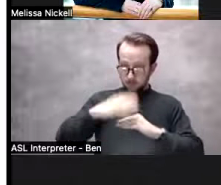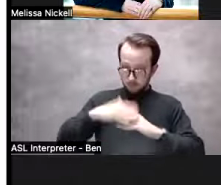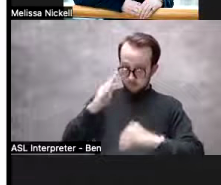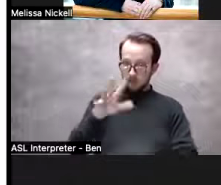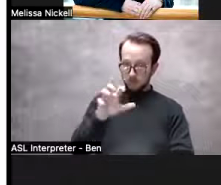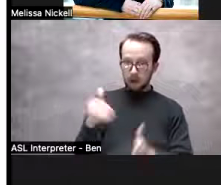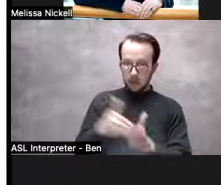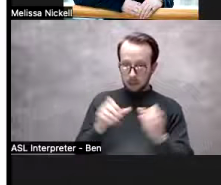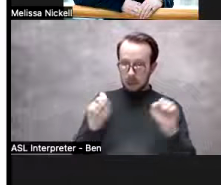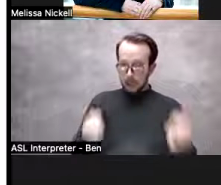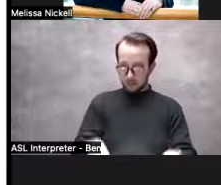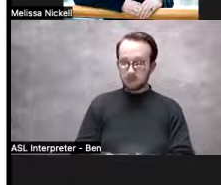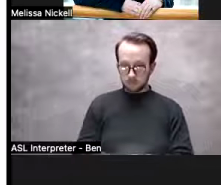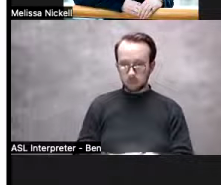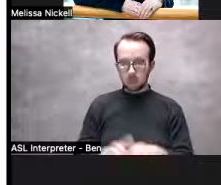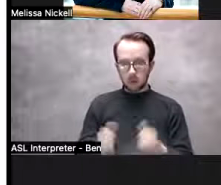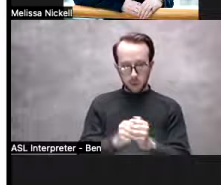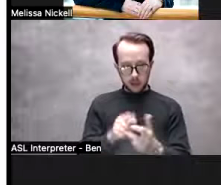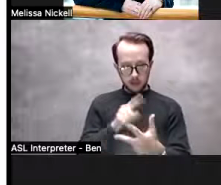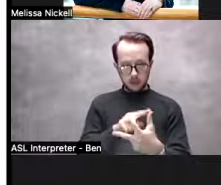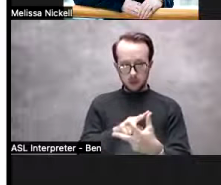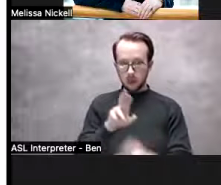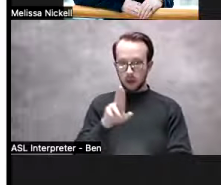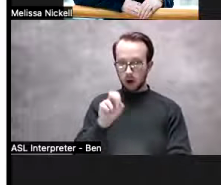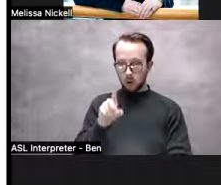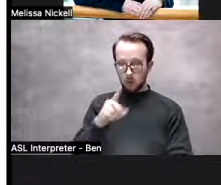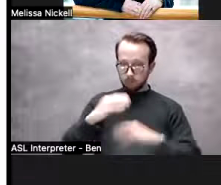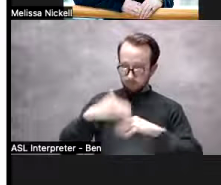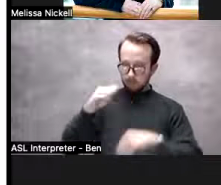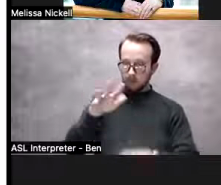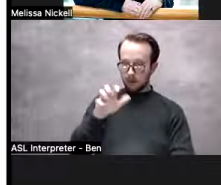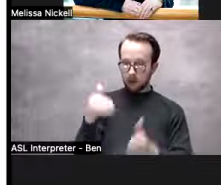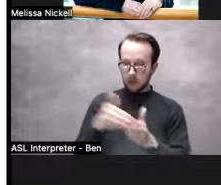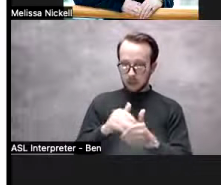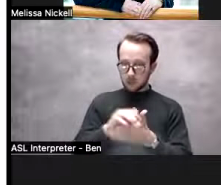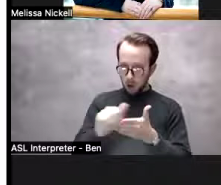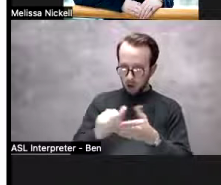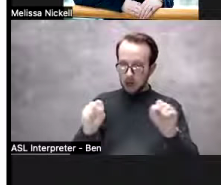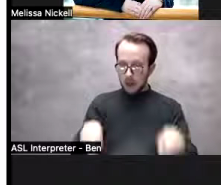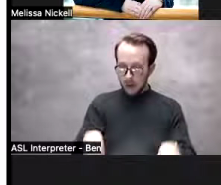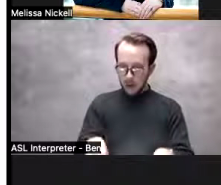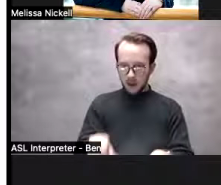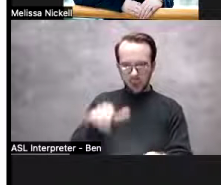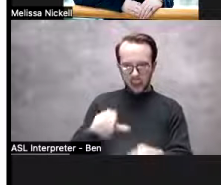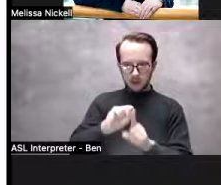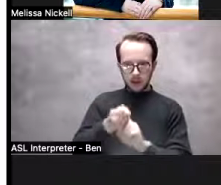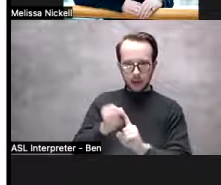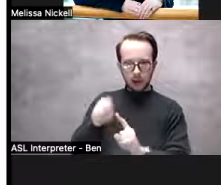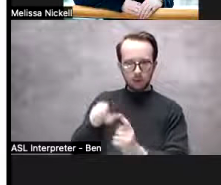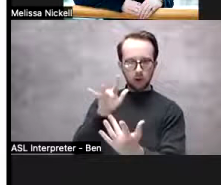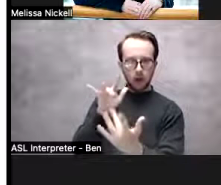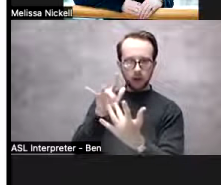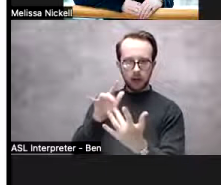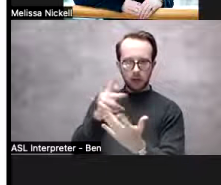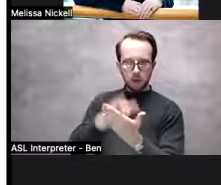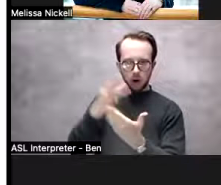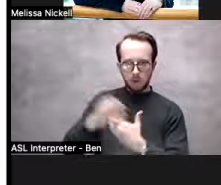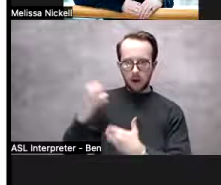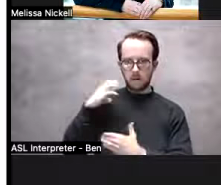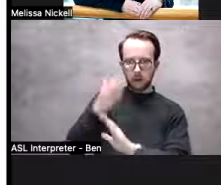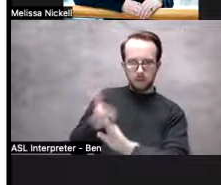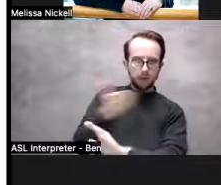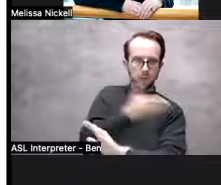$500,000 with the R01 grant. But in these cases, you have to contact the program officer ahead of time and get prior